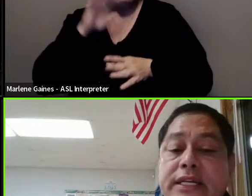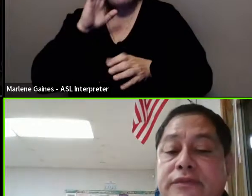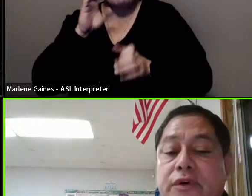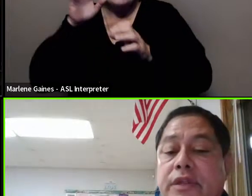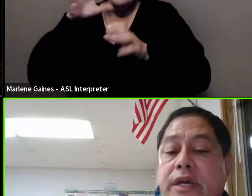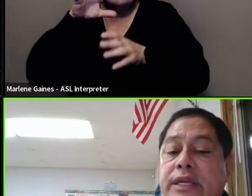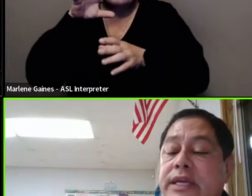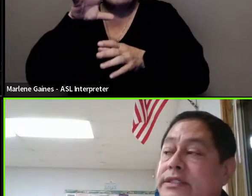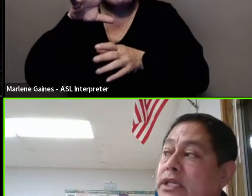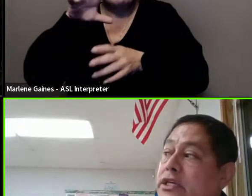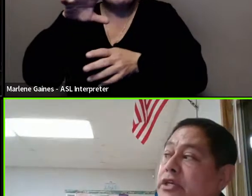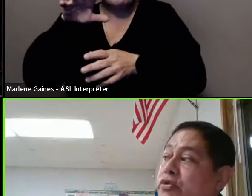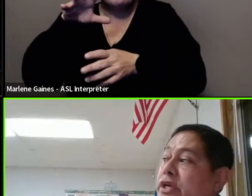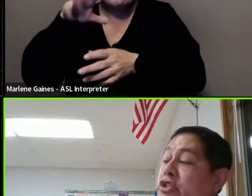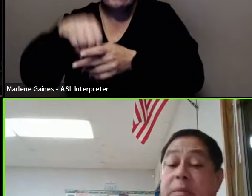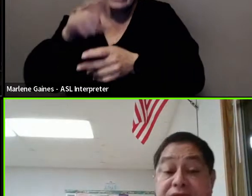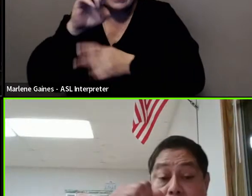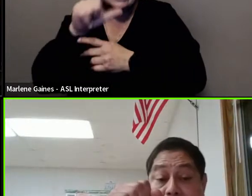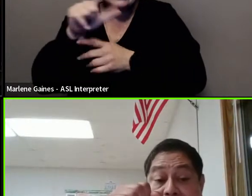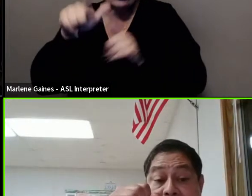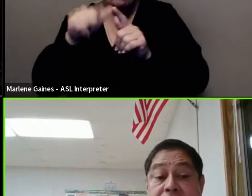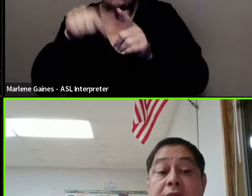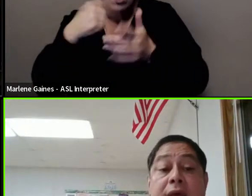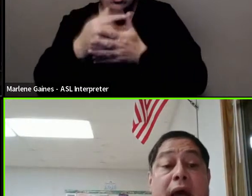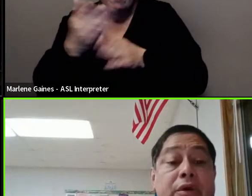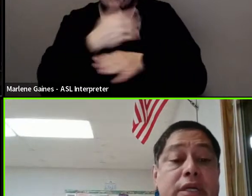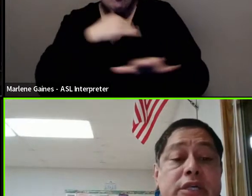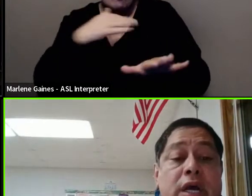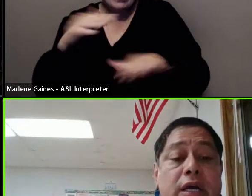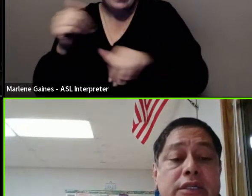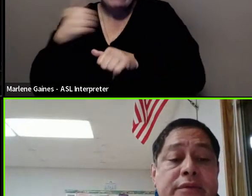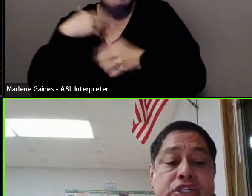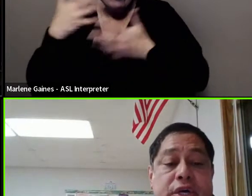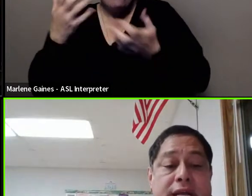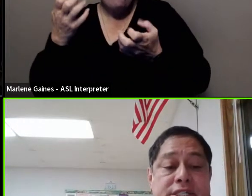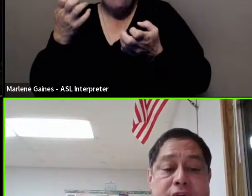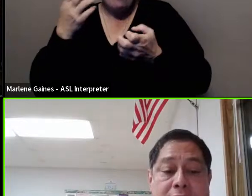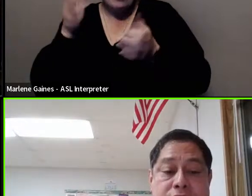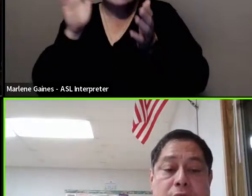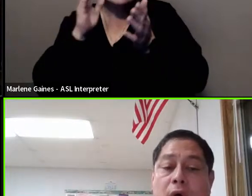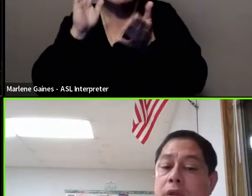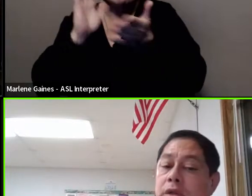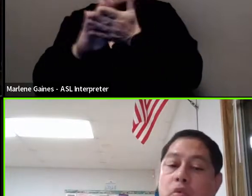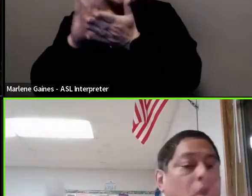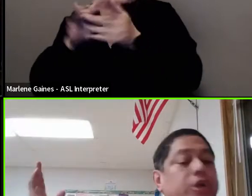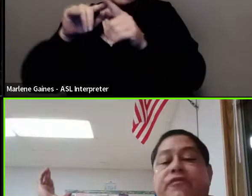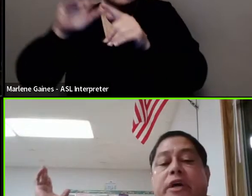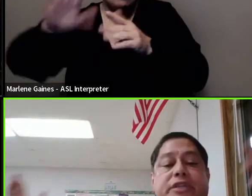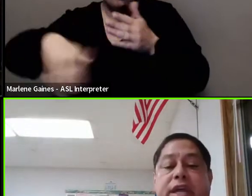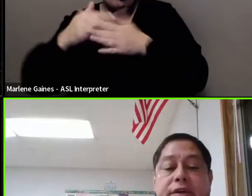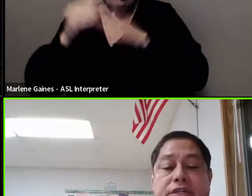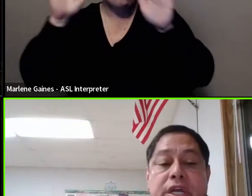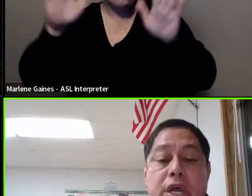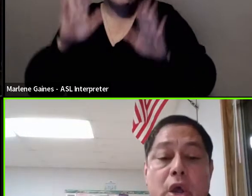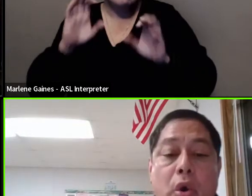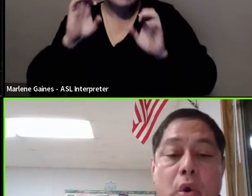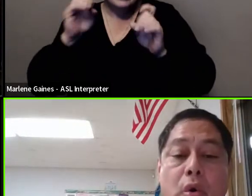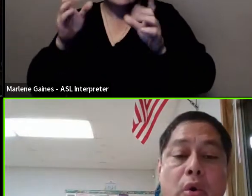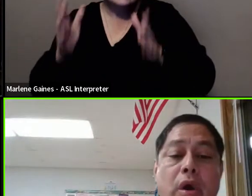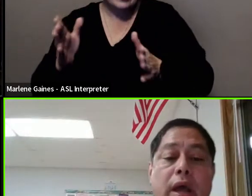in attendance for the ESL graduation. But before we leave, I want to give a shout out to all the wonderful